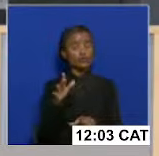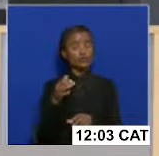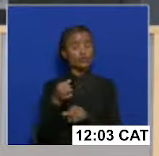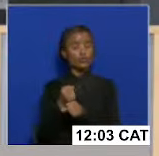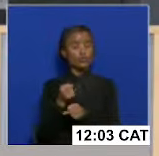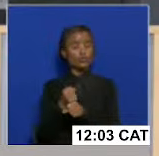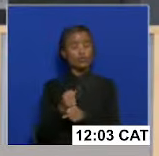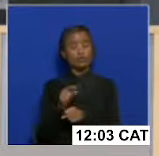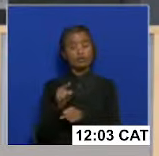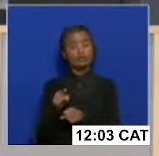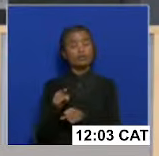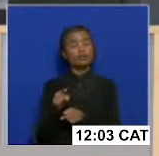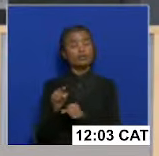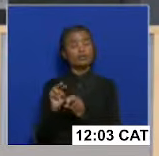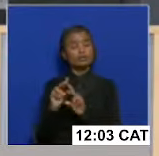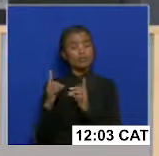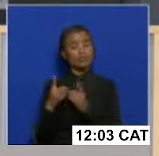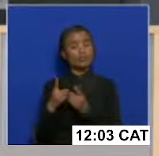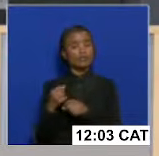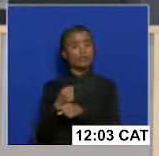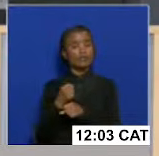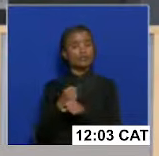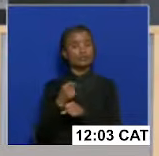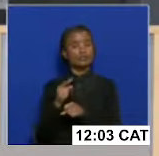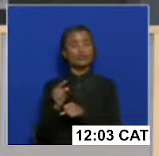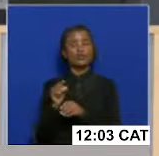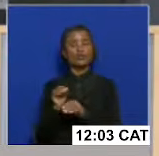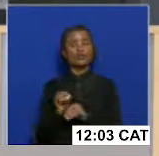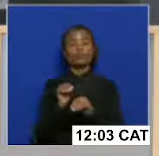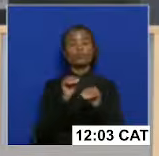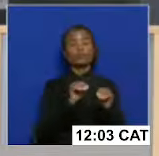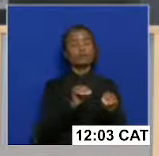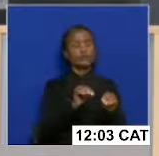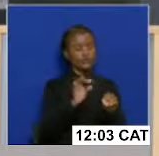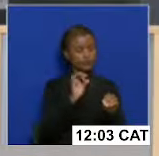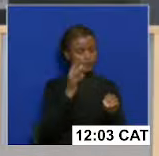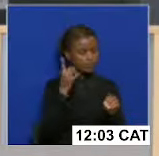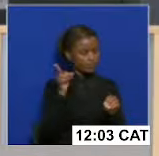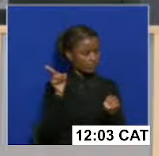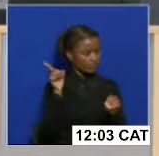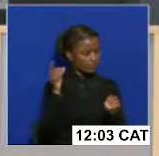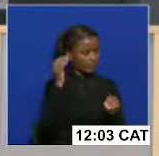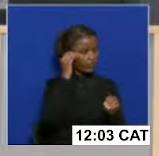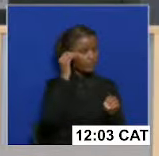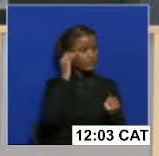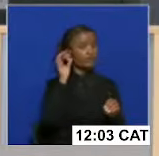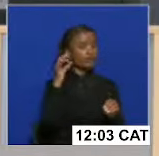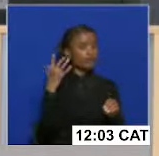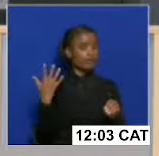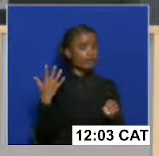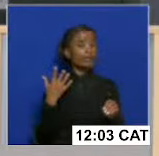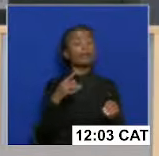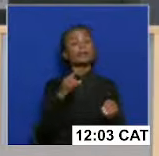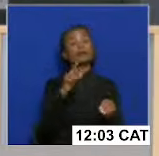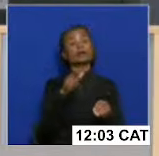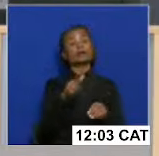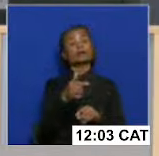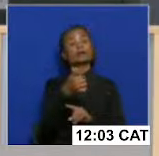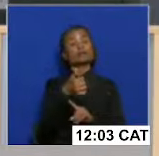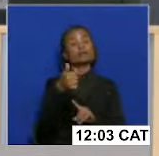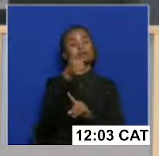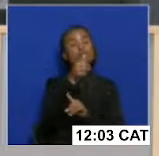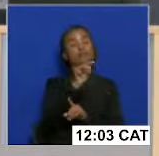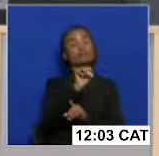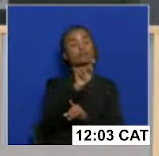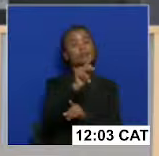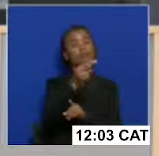you forgot about this. You then had a discussion with Brigadier then Mkhwanazi, and